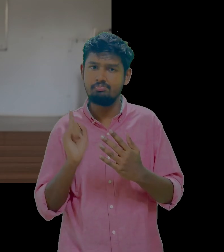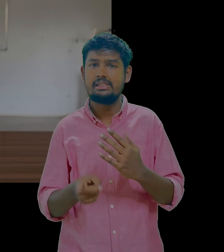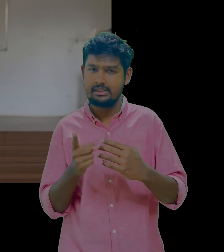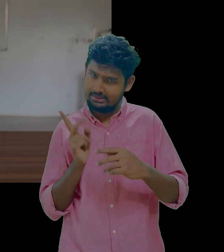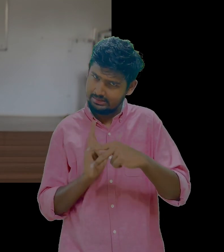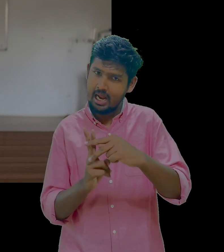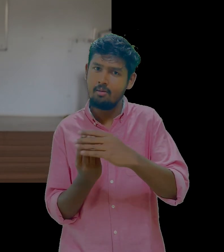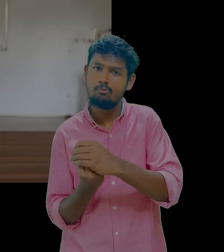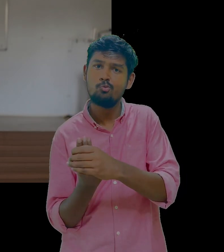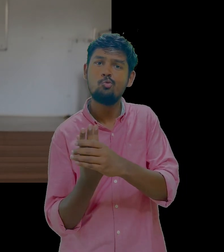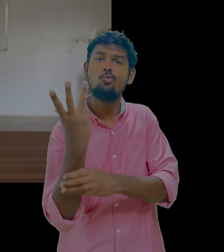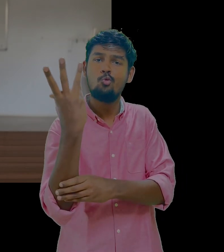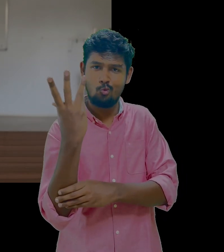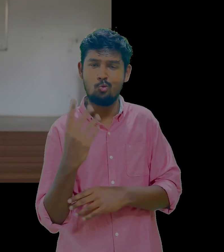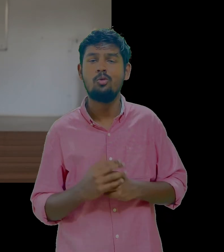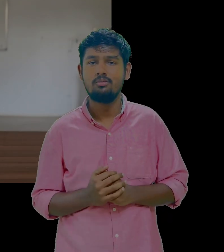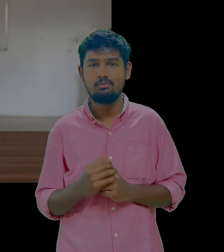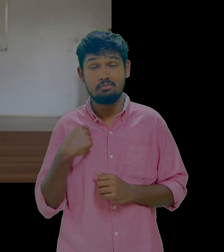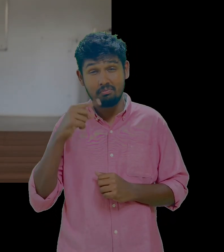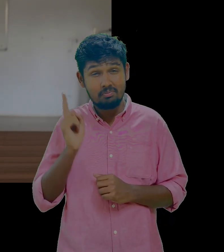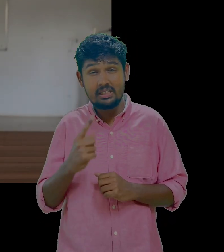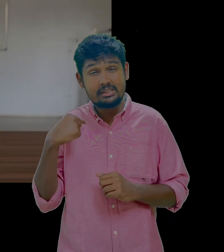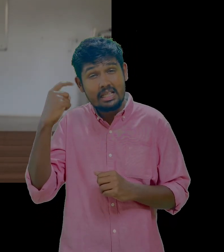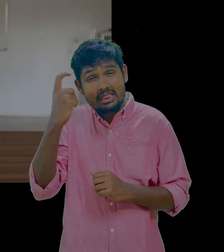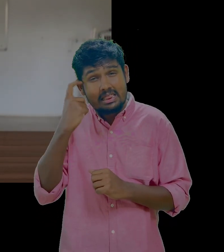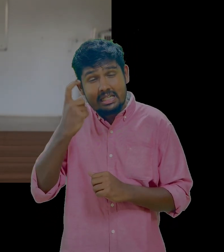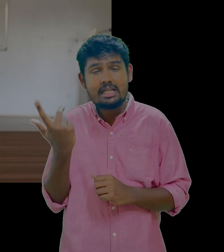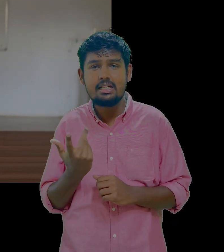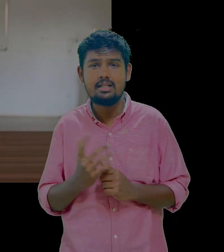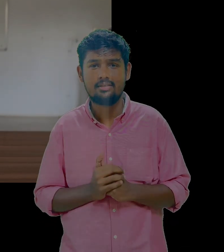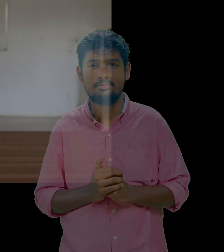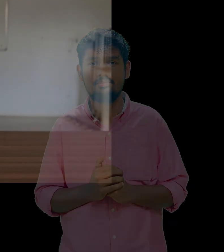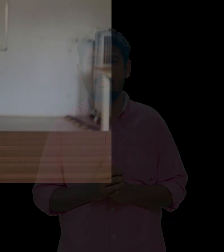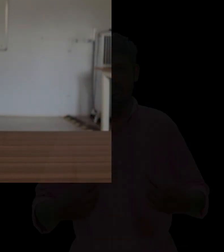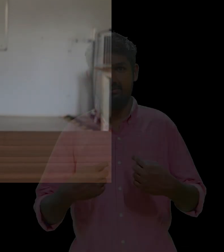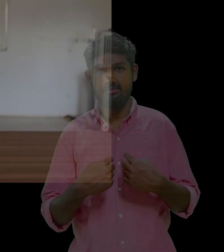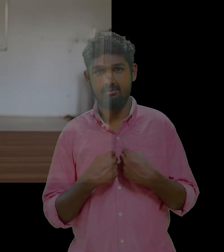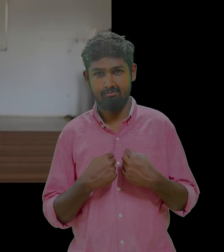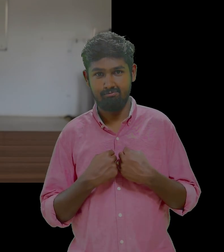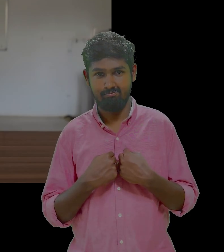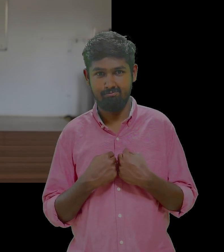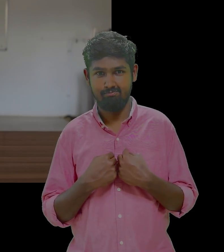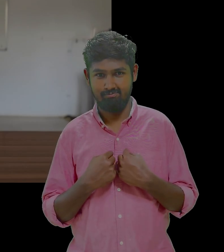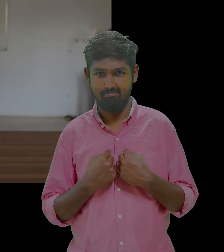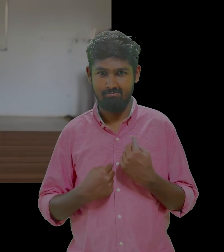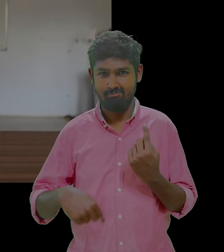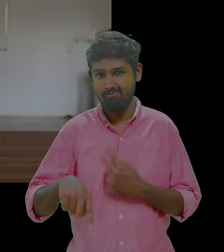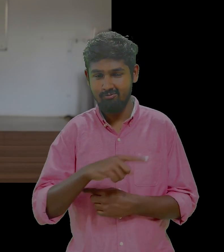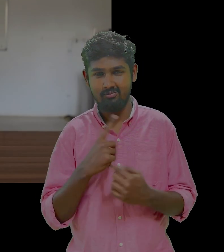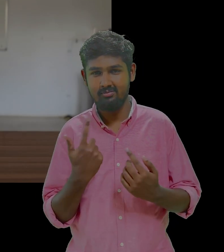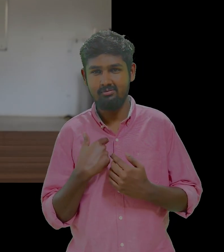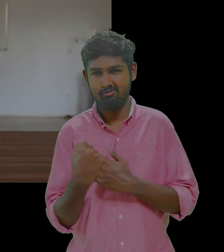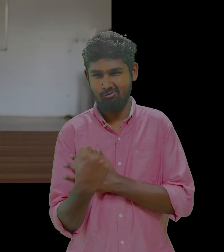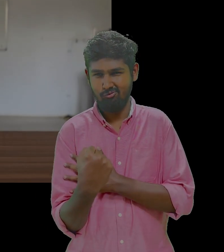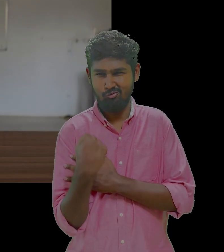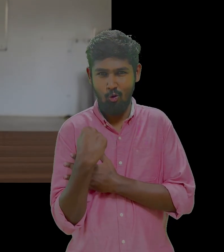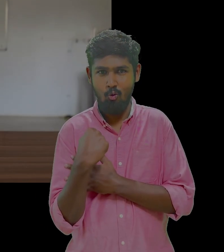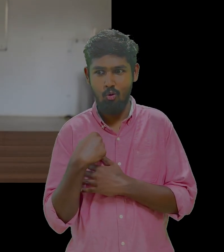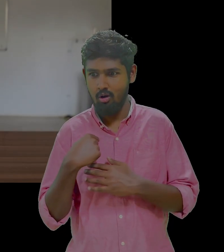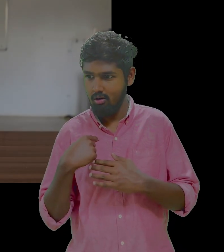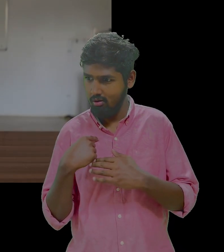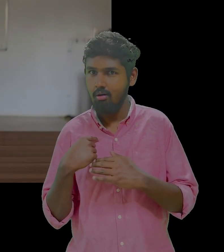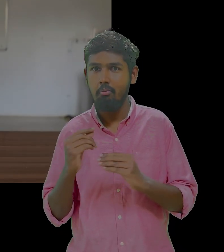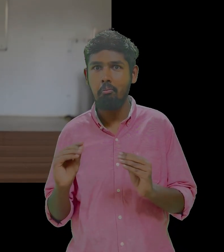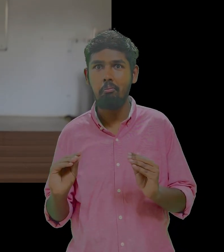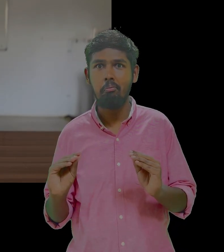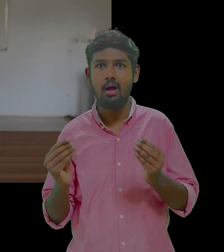when I say things, how would I say that? Or, as I am listening to them, I also developed this muscle of saying, how do I put